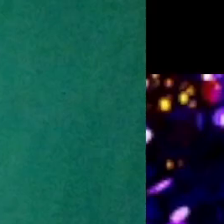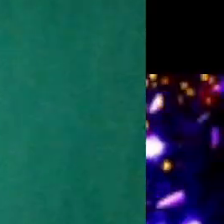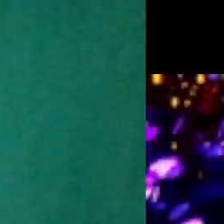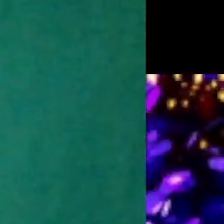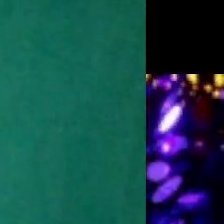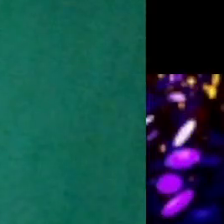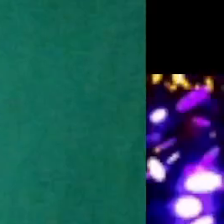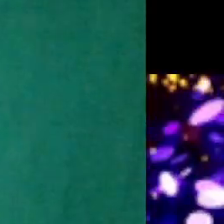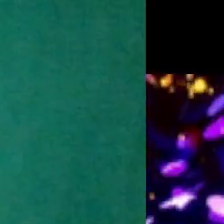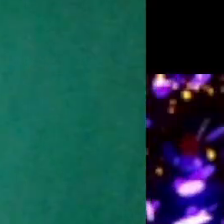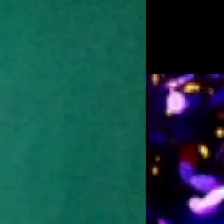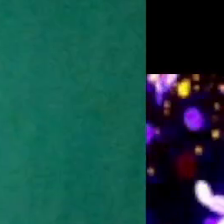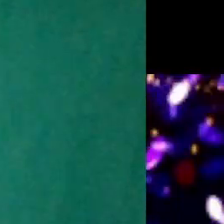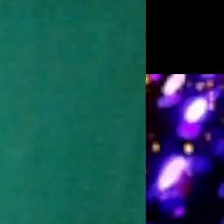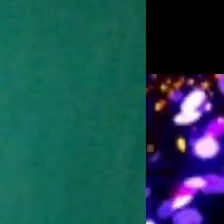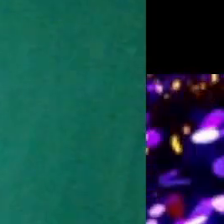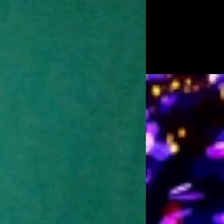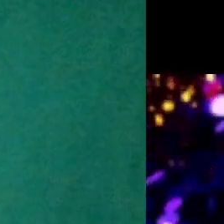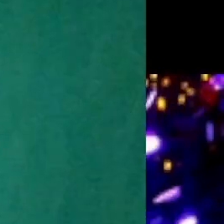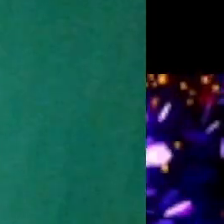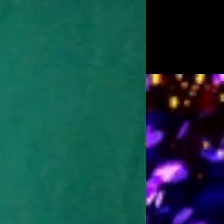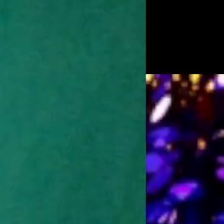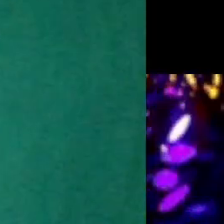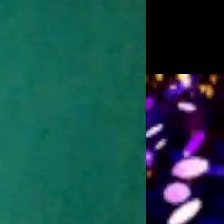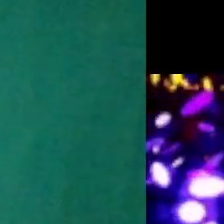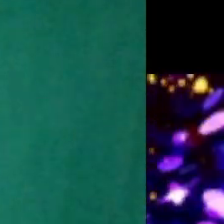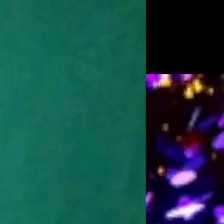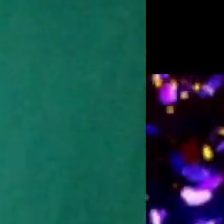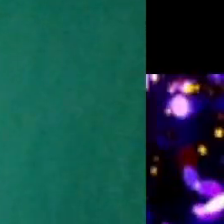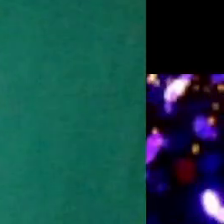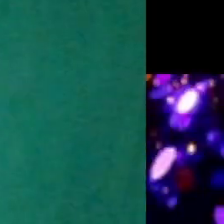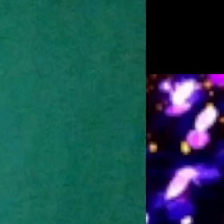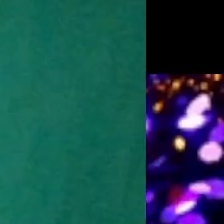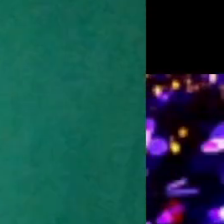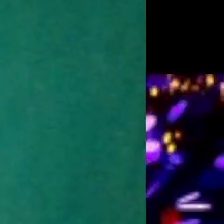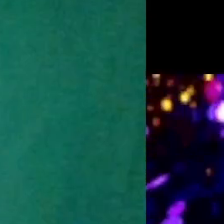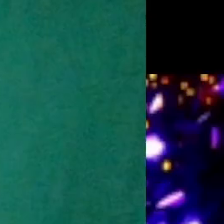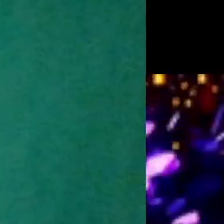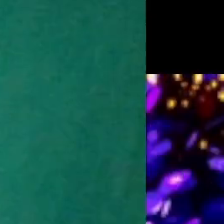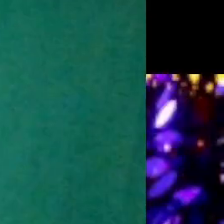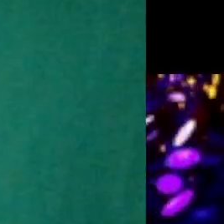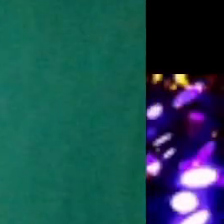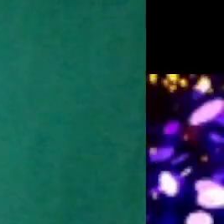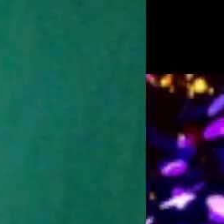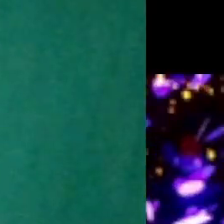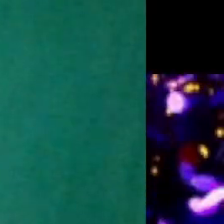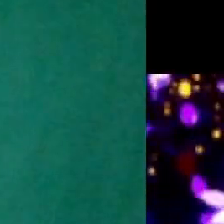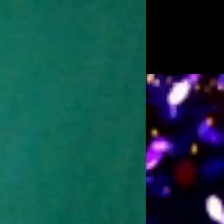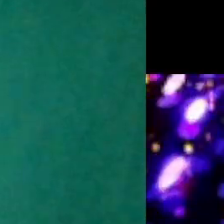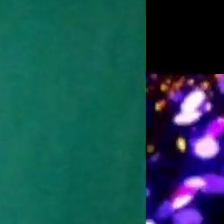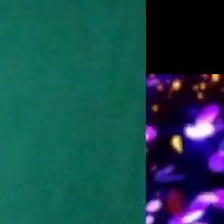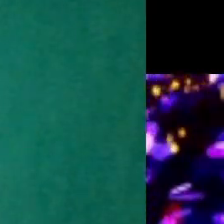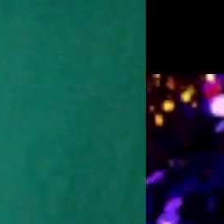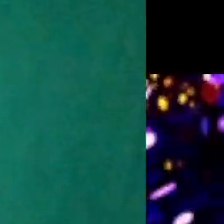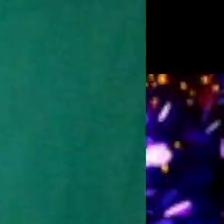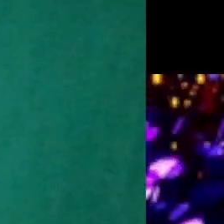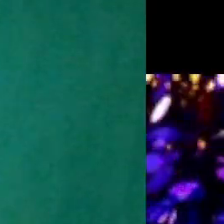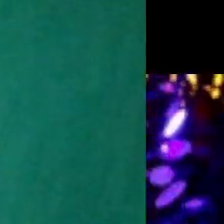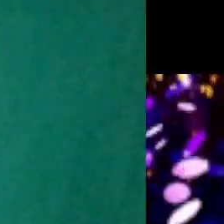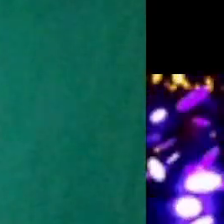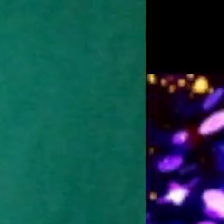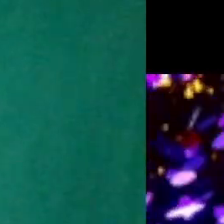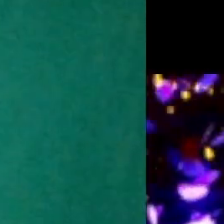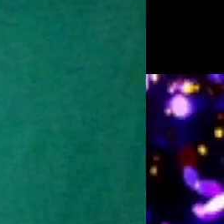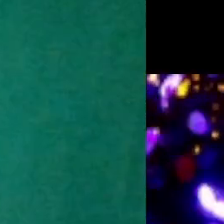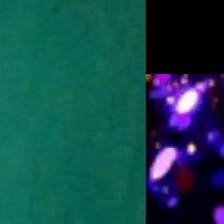thing. Alternatively, if we were to do it with the other hand, you'd be able to see the loophole. Yeah, the loophole. Now all we gotta do is just shake our hand a little bit.